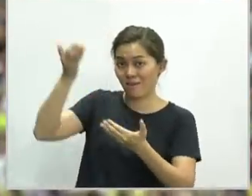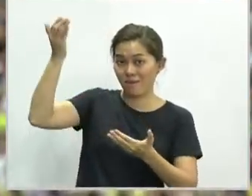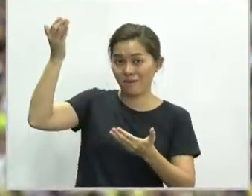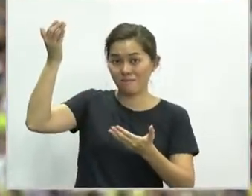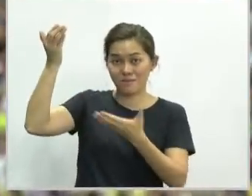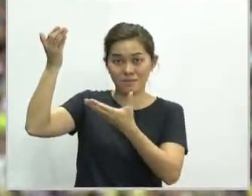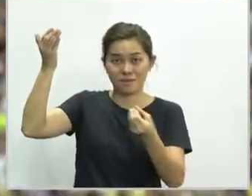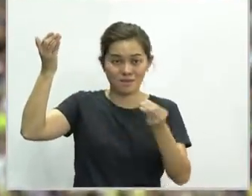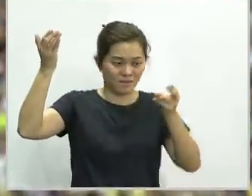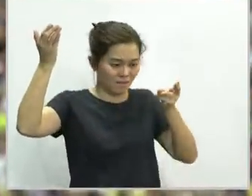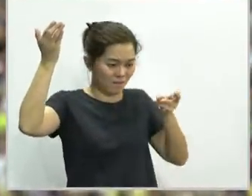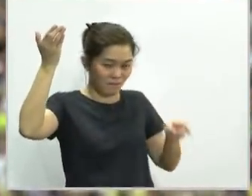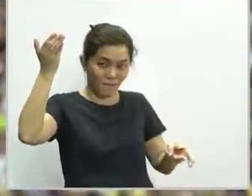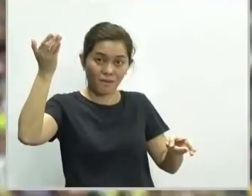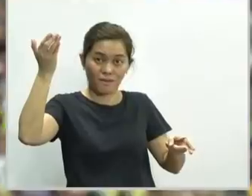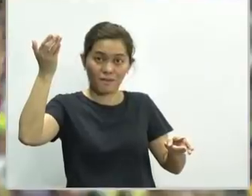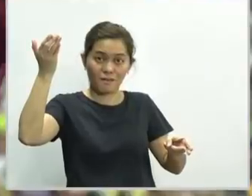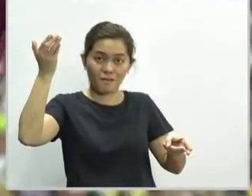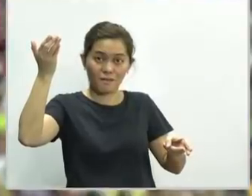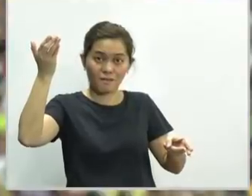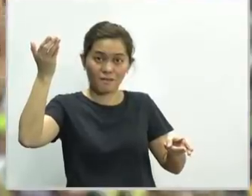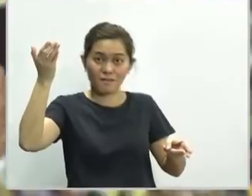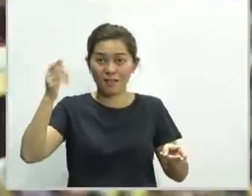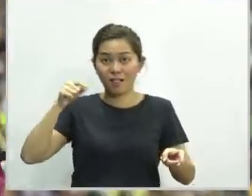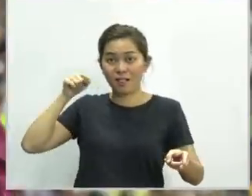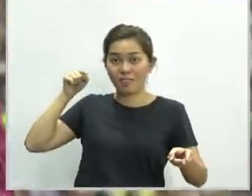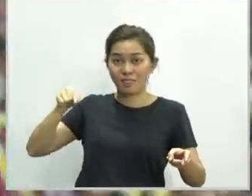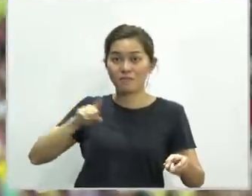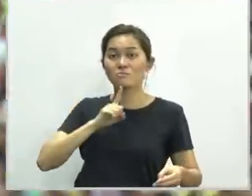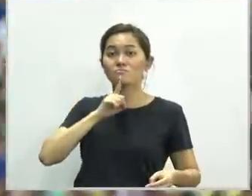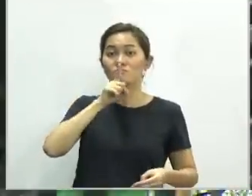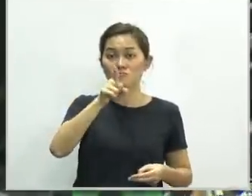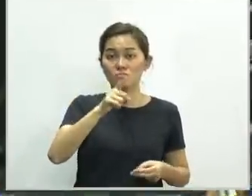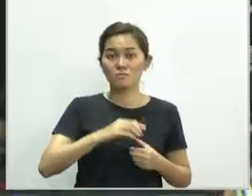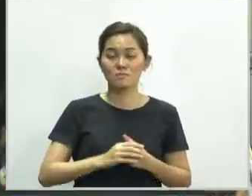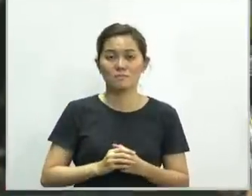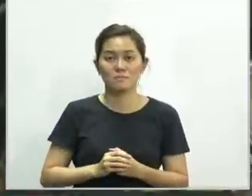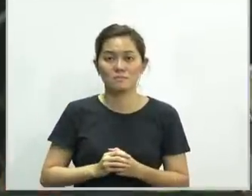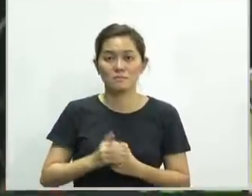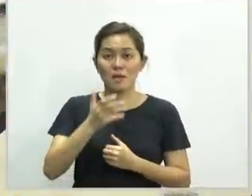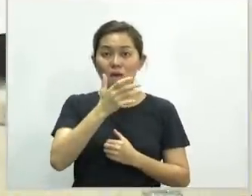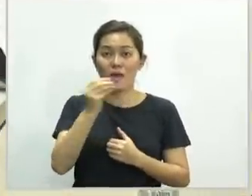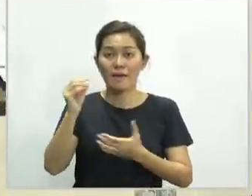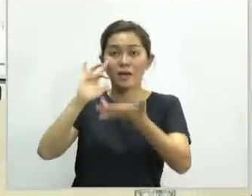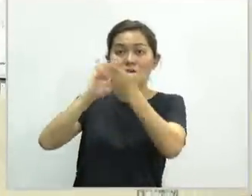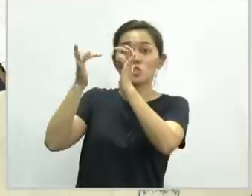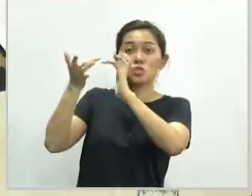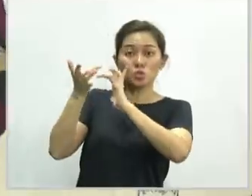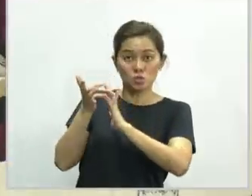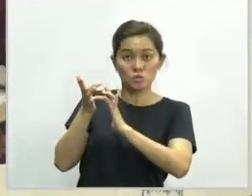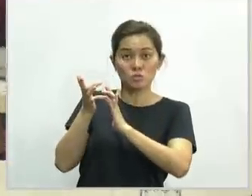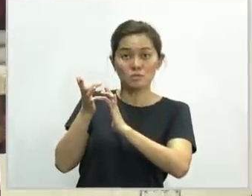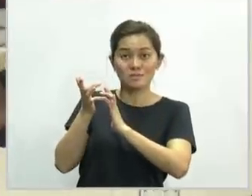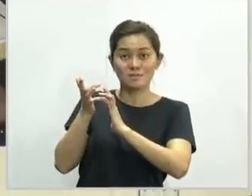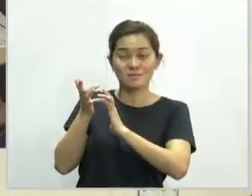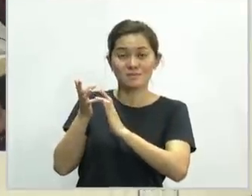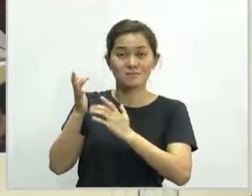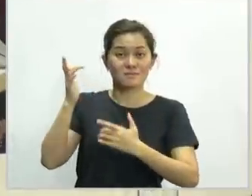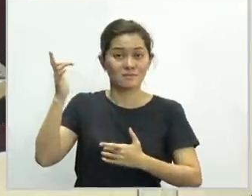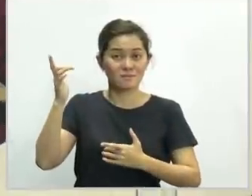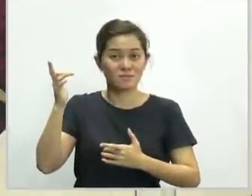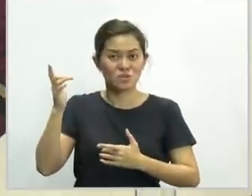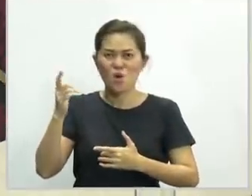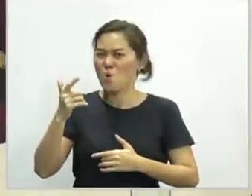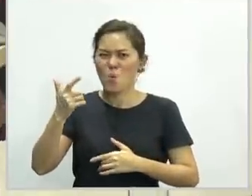hell. This is a reality. And Jesus does